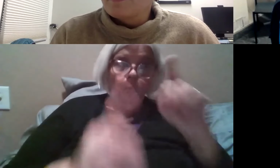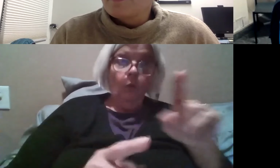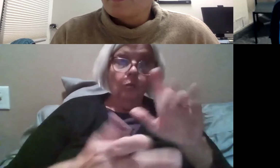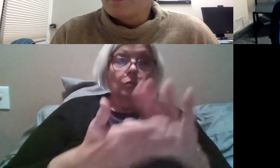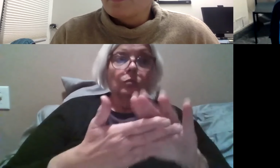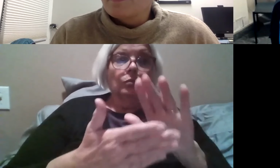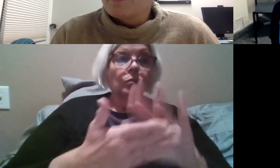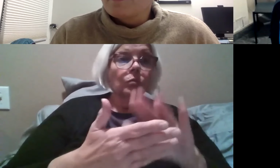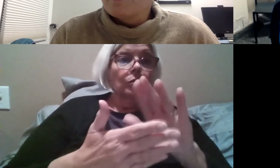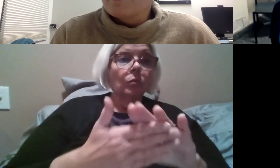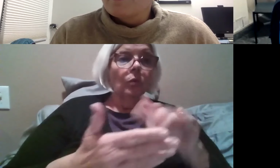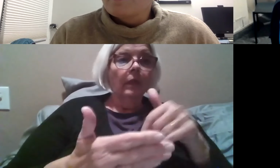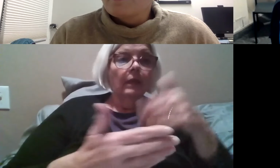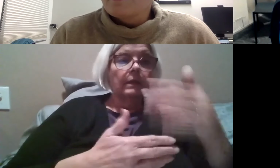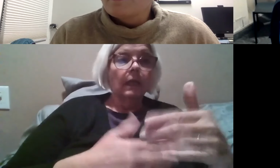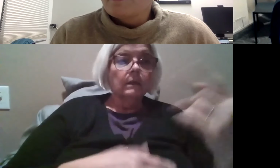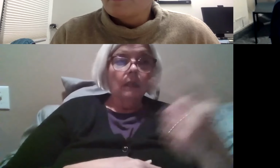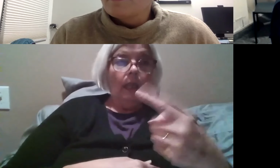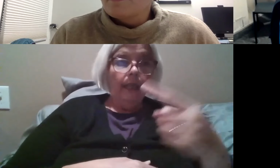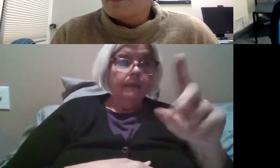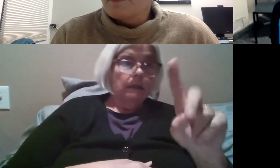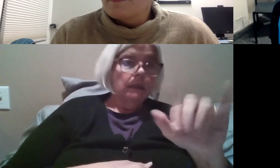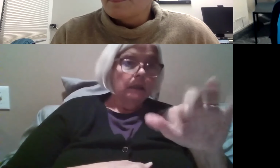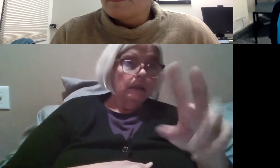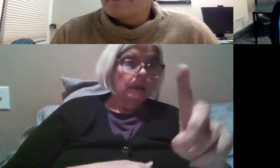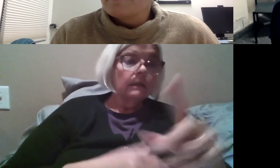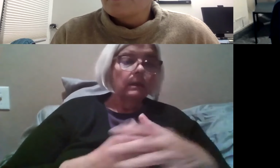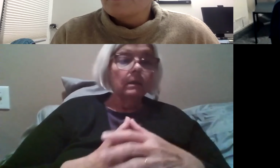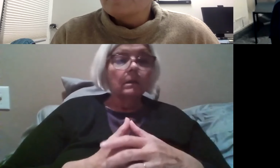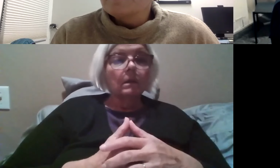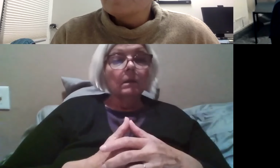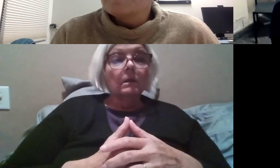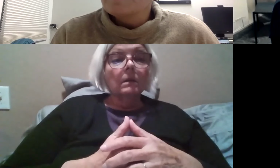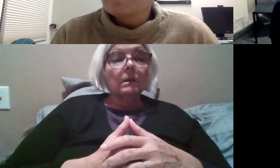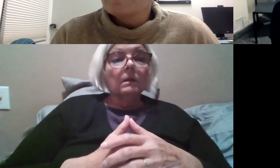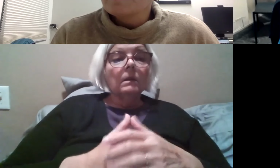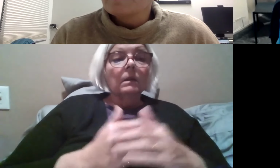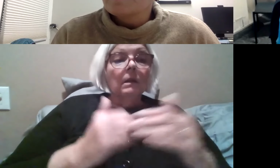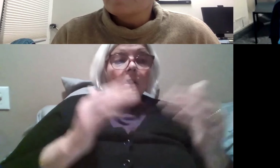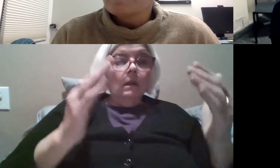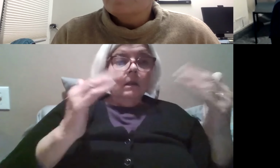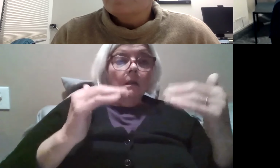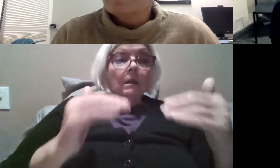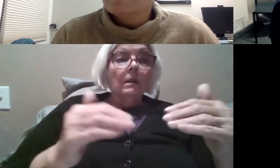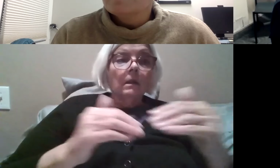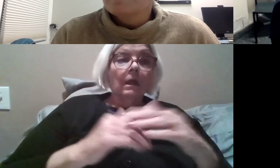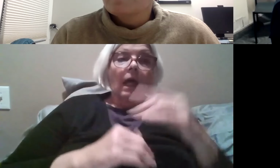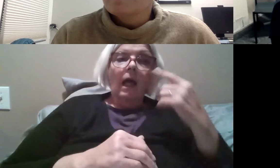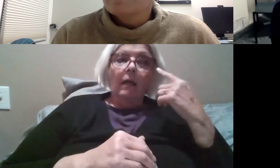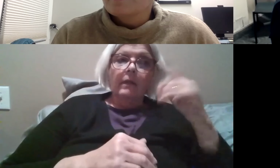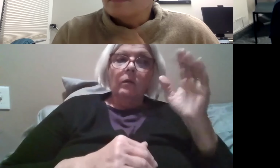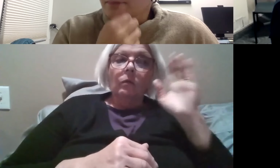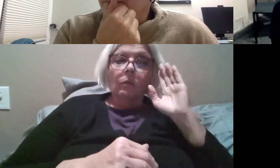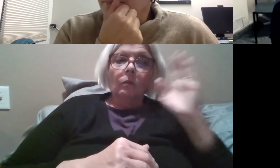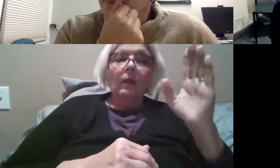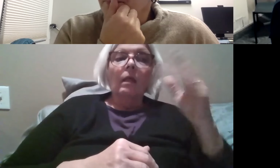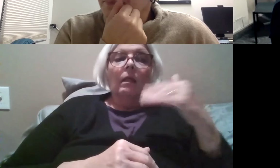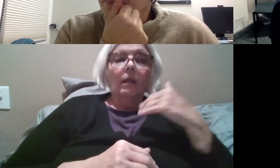missed school days, at least like looking at the data from the trial, those reactions were much more